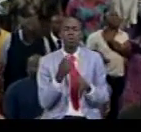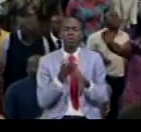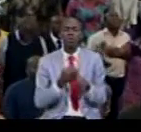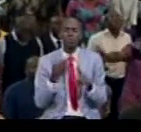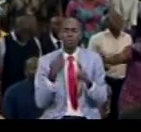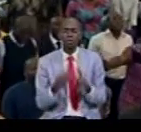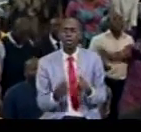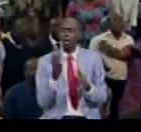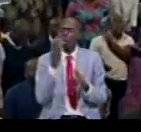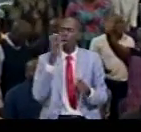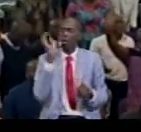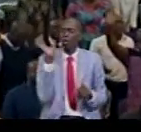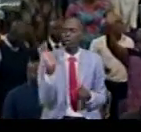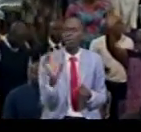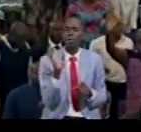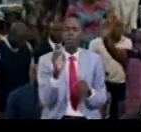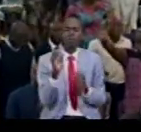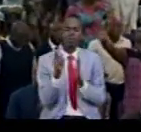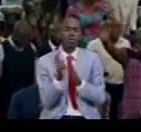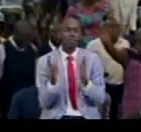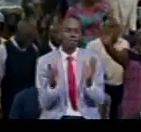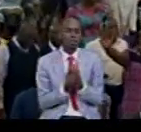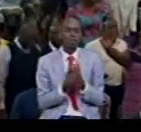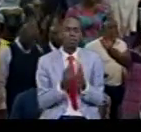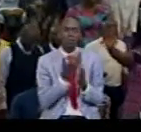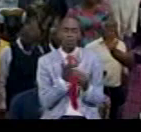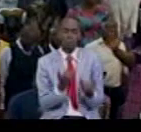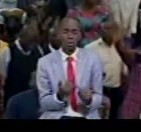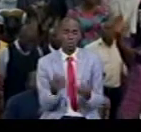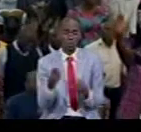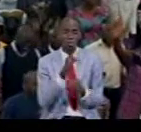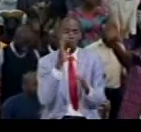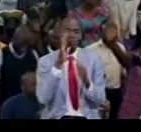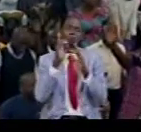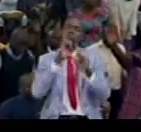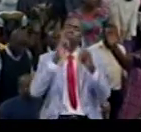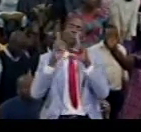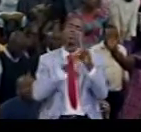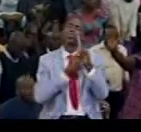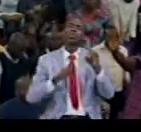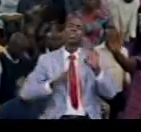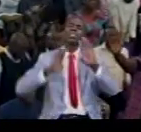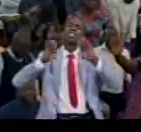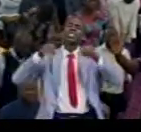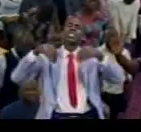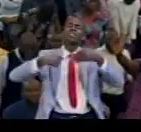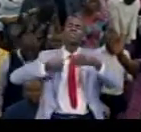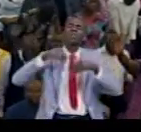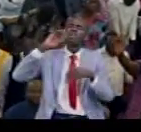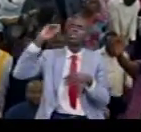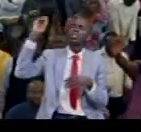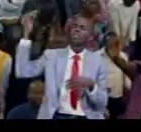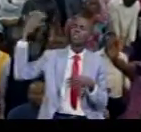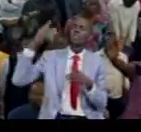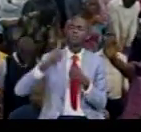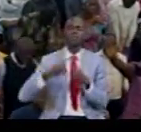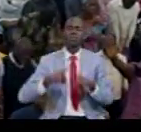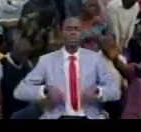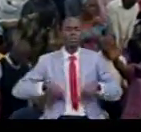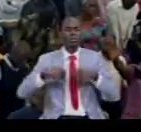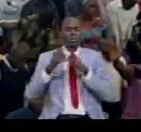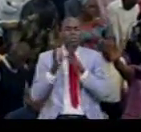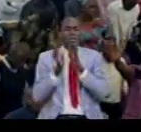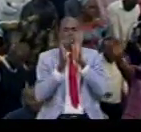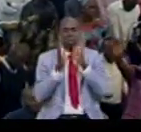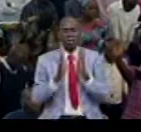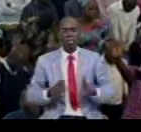of the law. And then tell the Lord, give me grace to live the Christian life that you have purchased for me. From this morning until the day